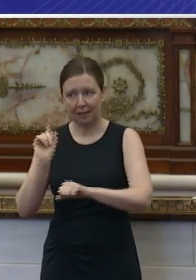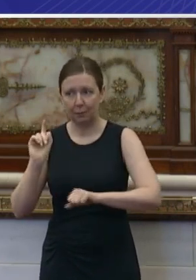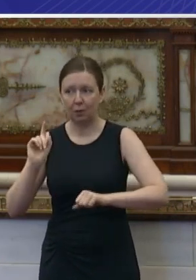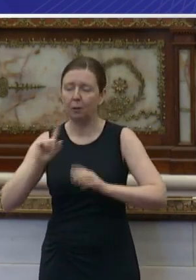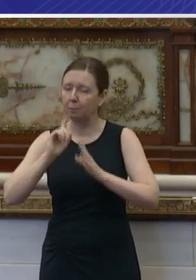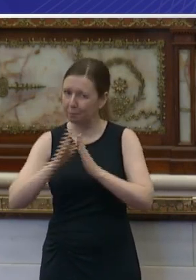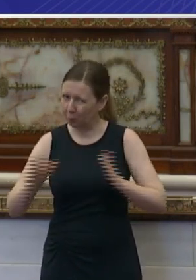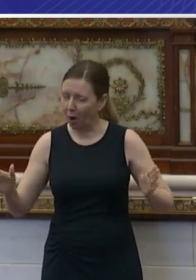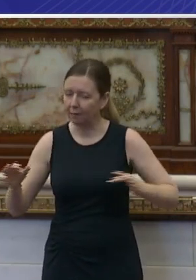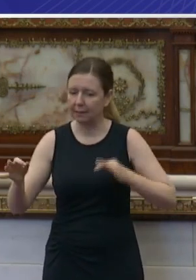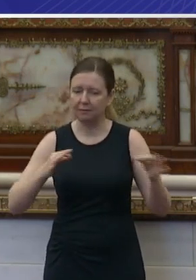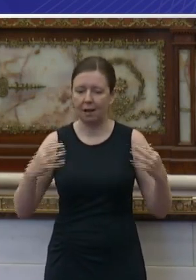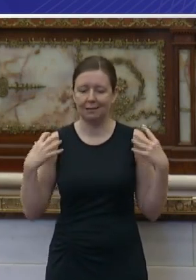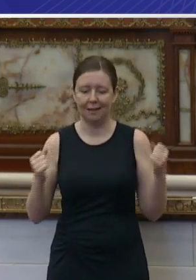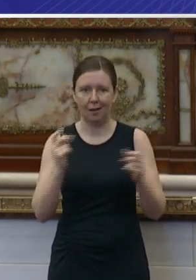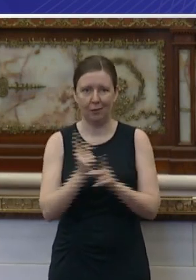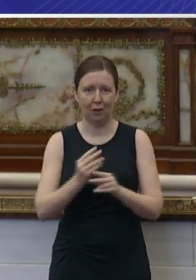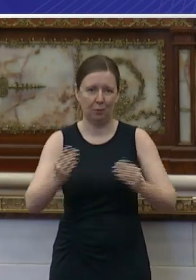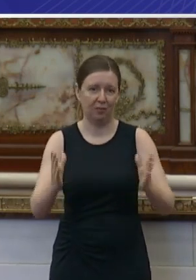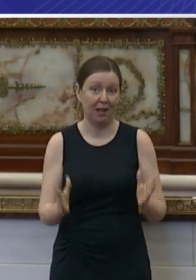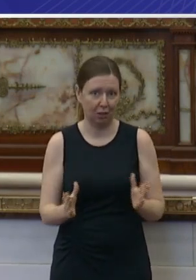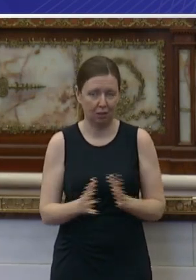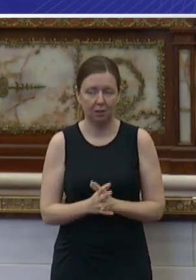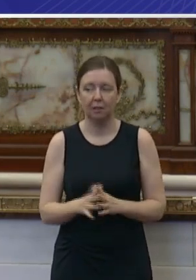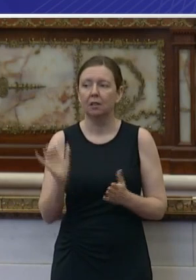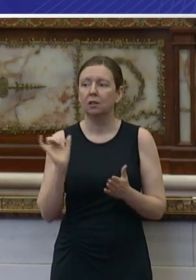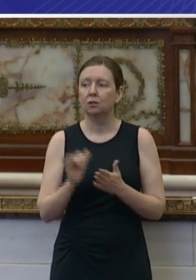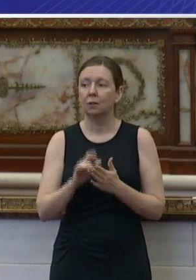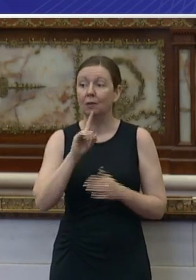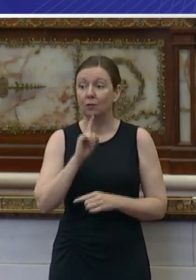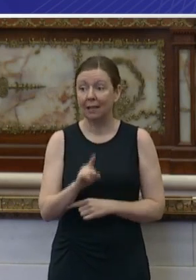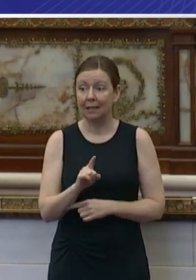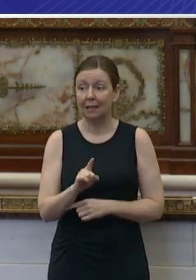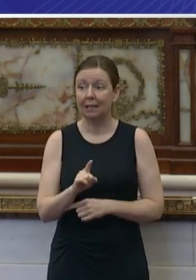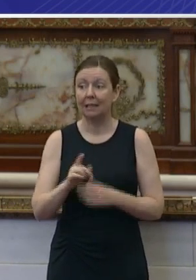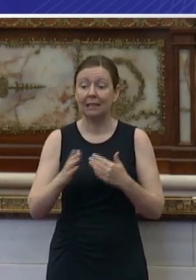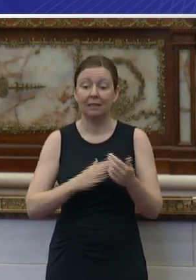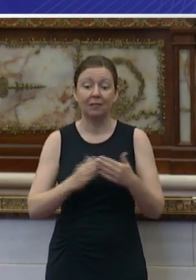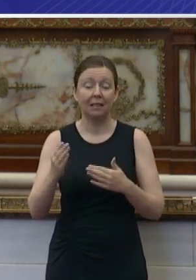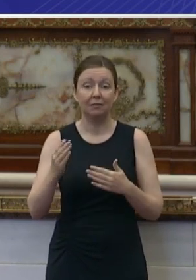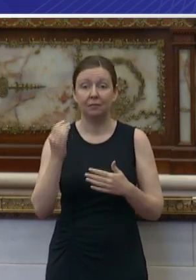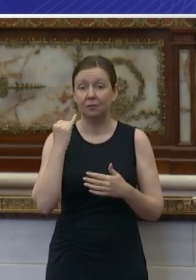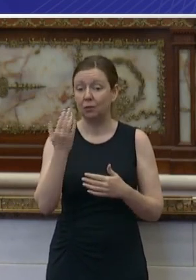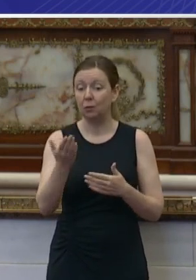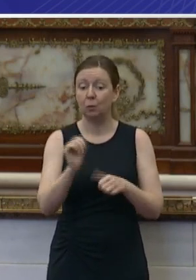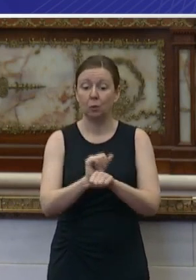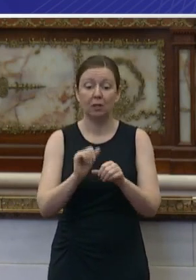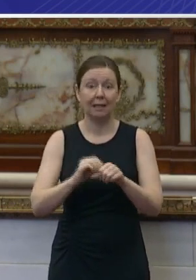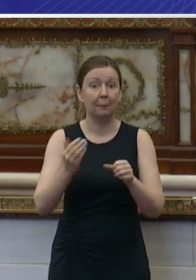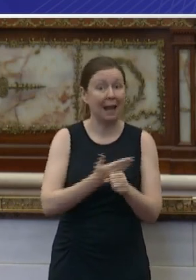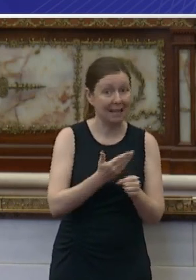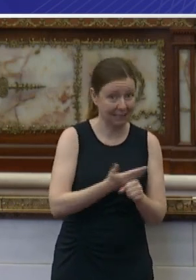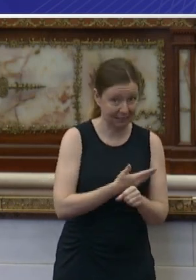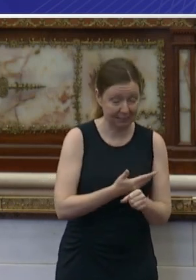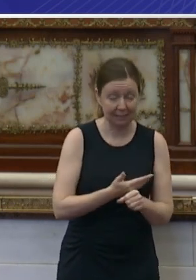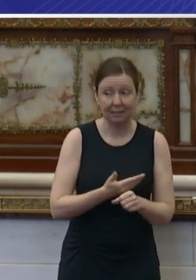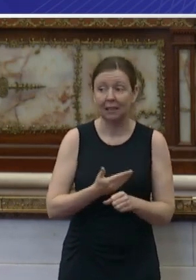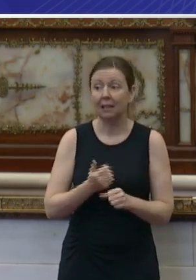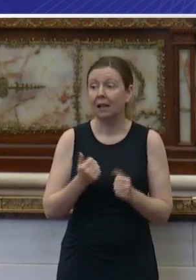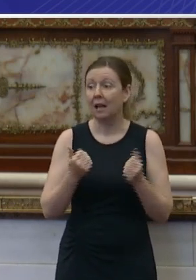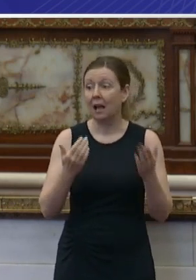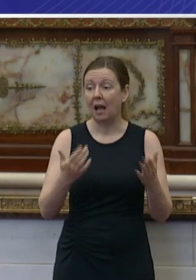very broadly defined healthcare provider, so that essentially, even if, say, you work in maintenance